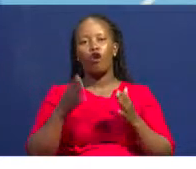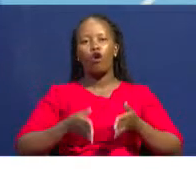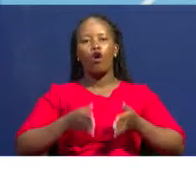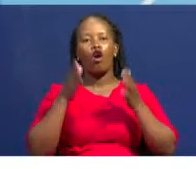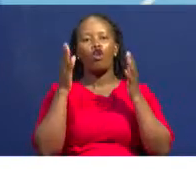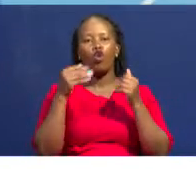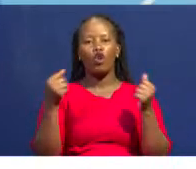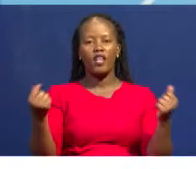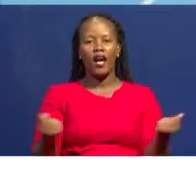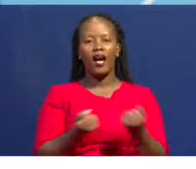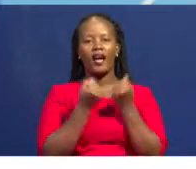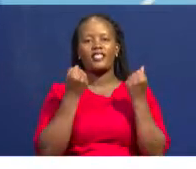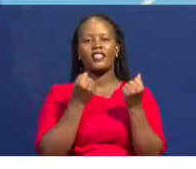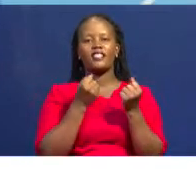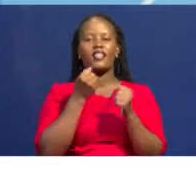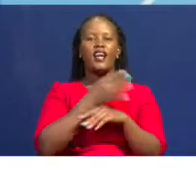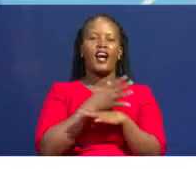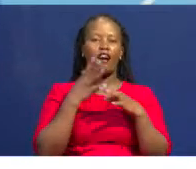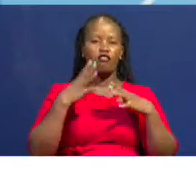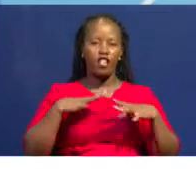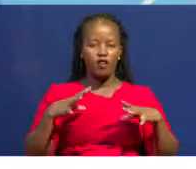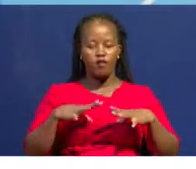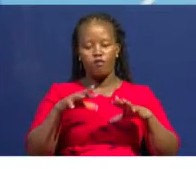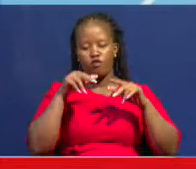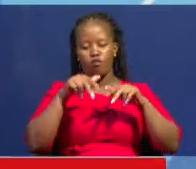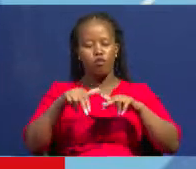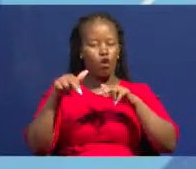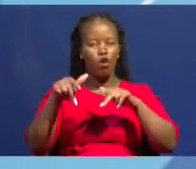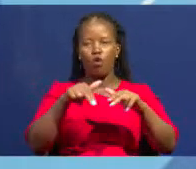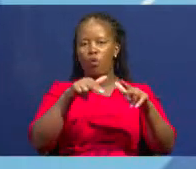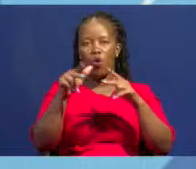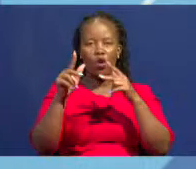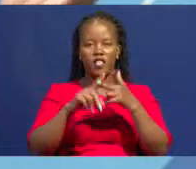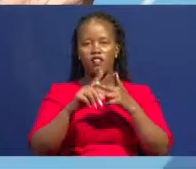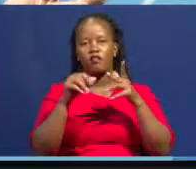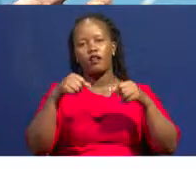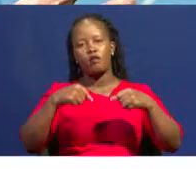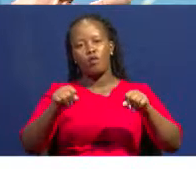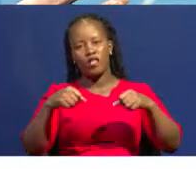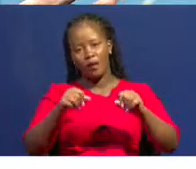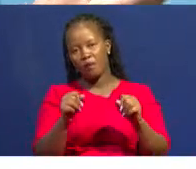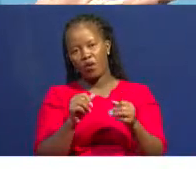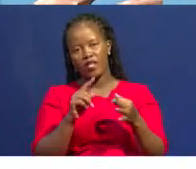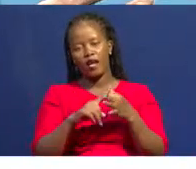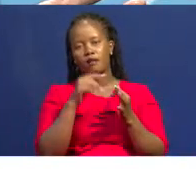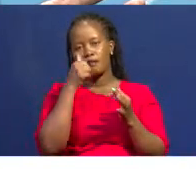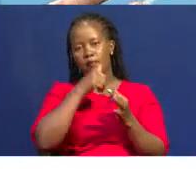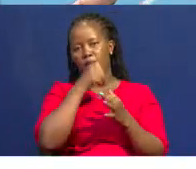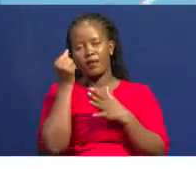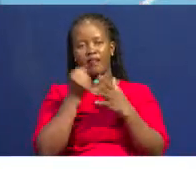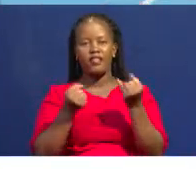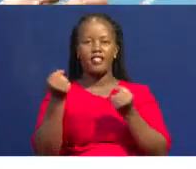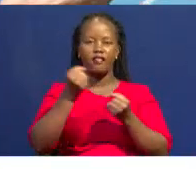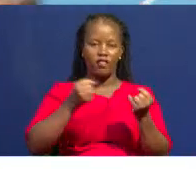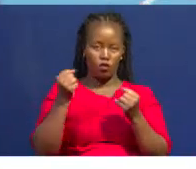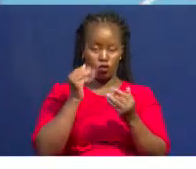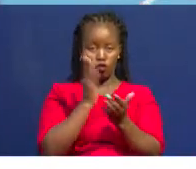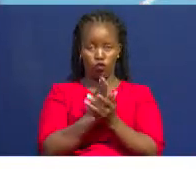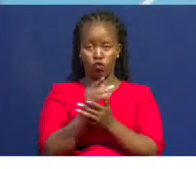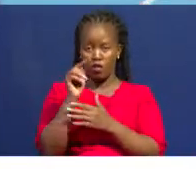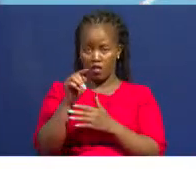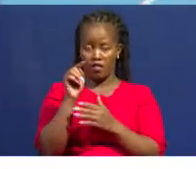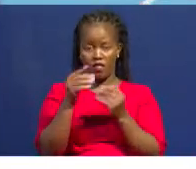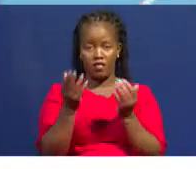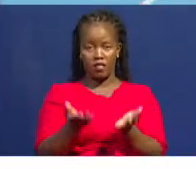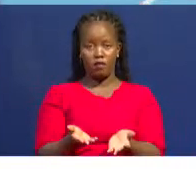after pedestrians, borders, personal vehicles, matatu. There's also some improvement. Let's give credit to